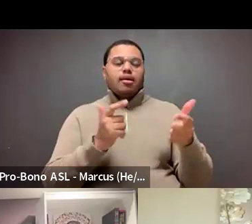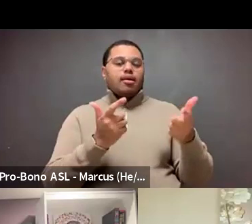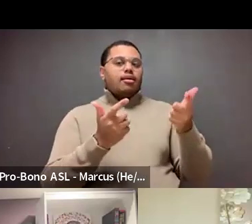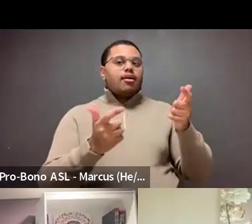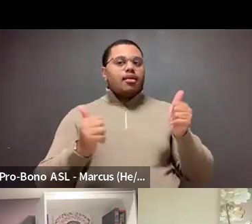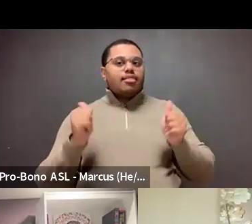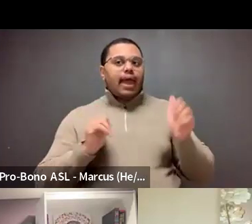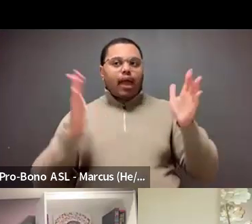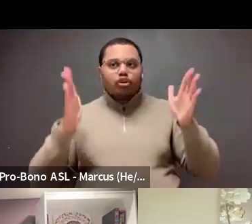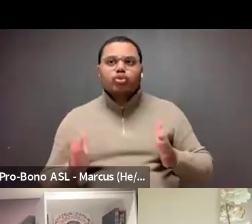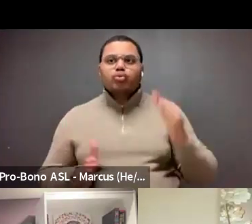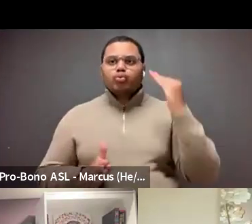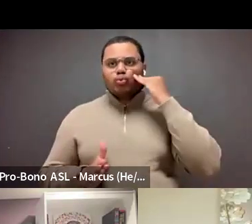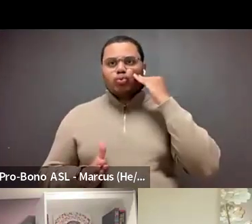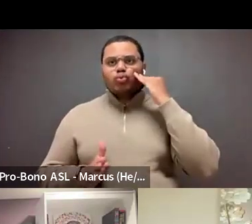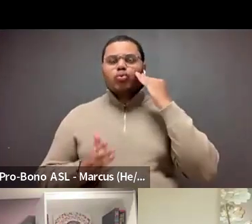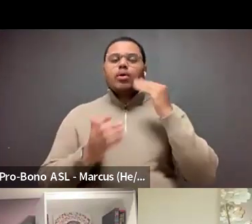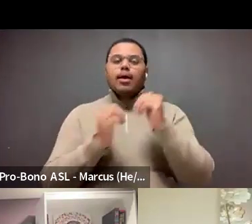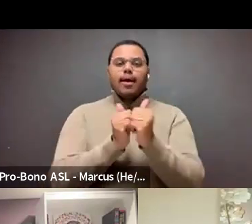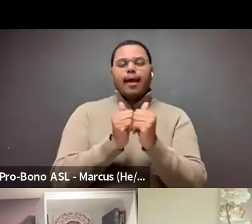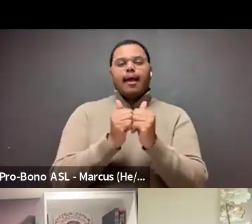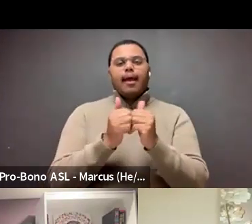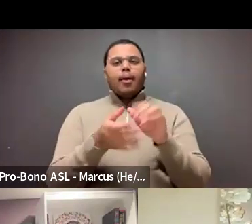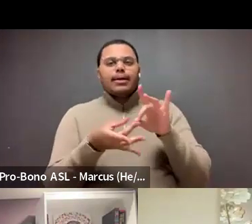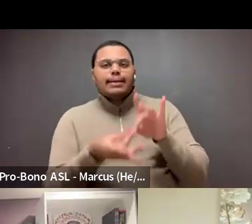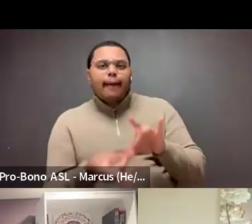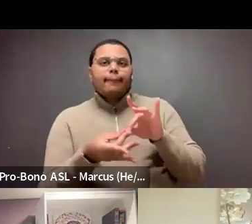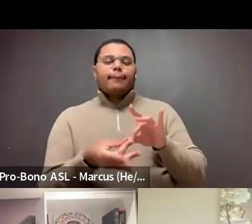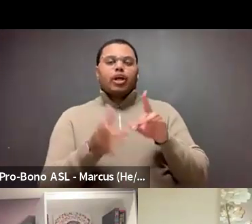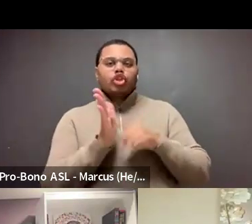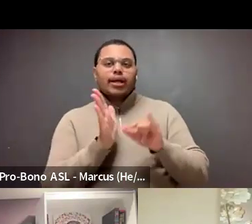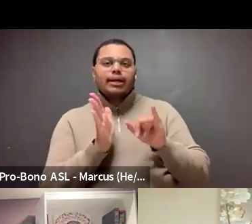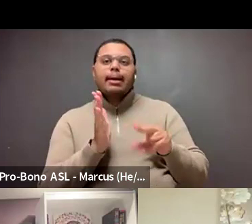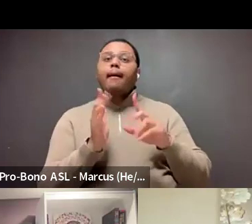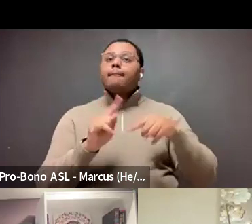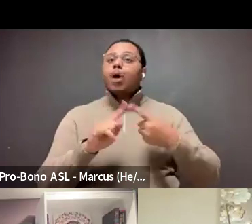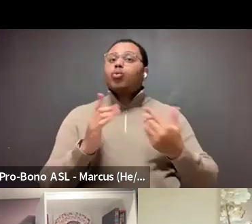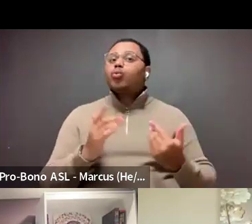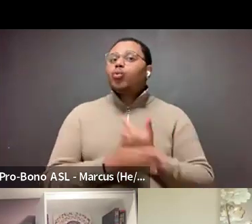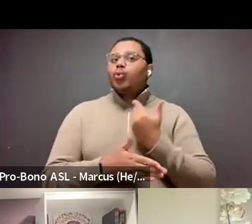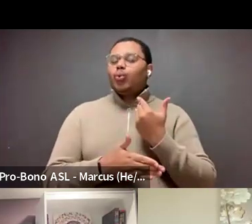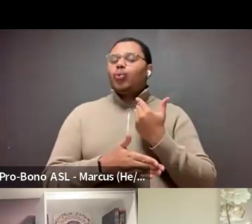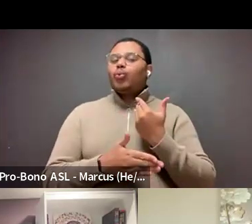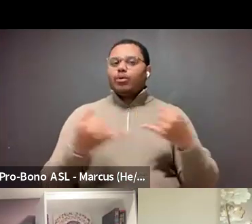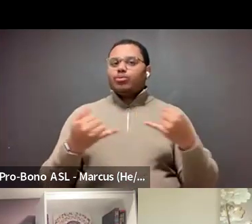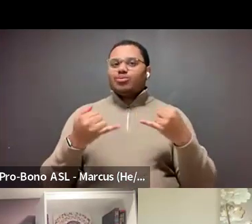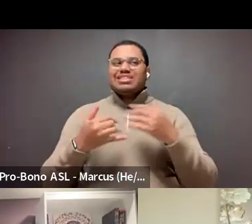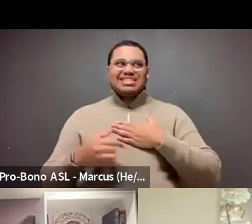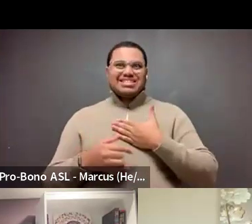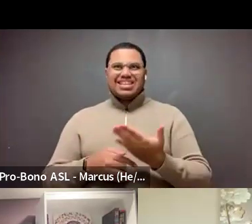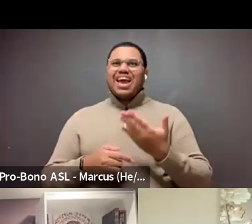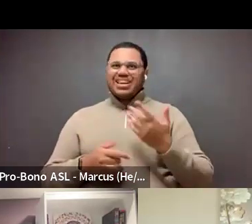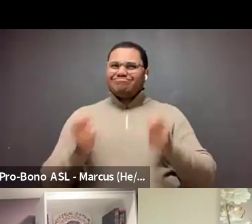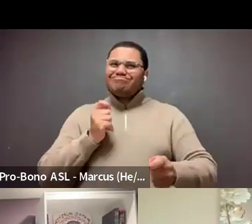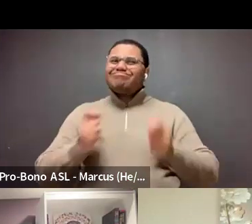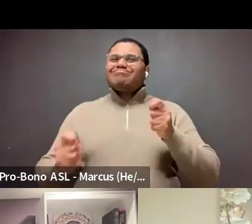the actors knew how to tap in and check in about new boundaries, right? Because consent is fluid. And so that's why it's